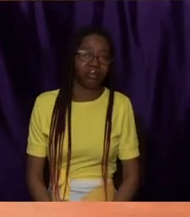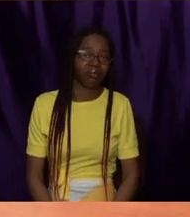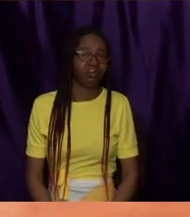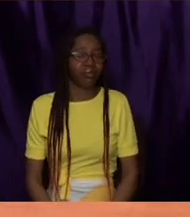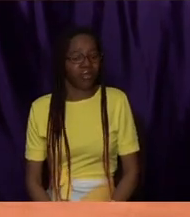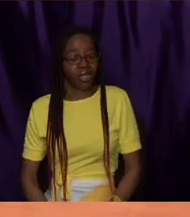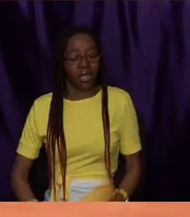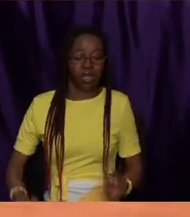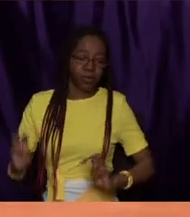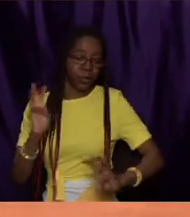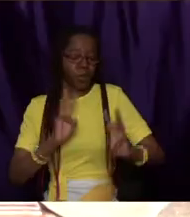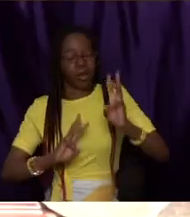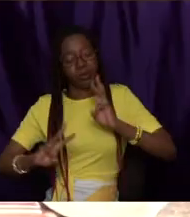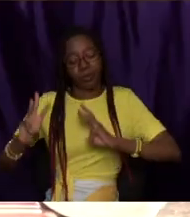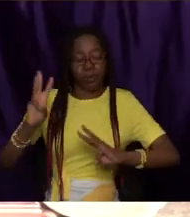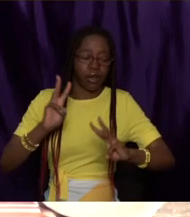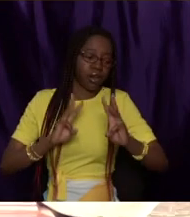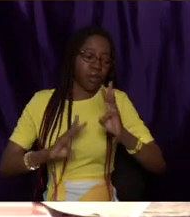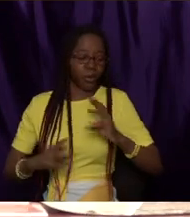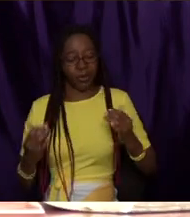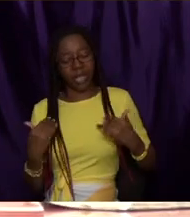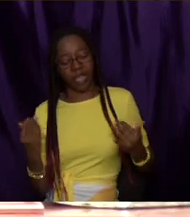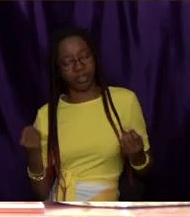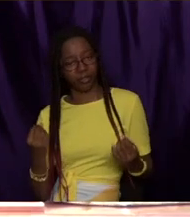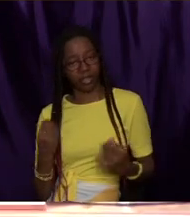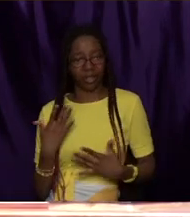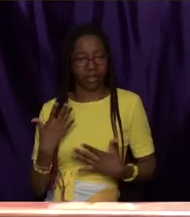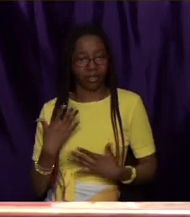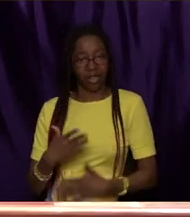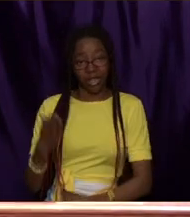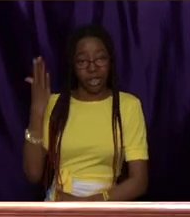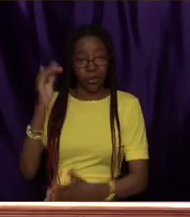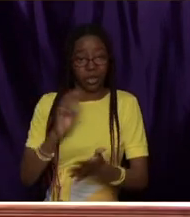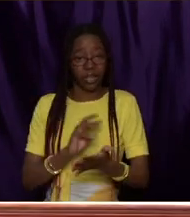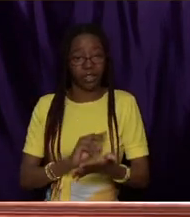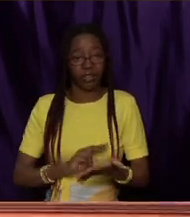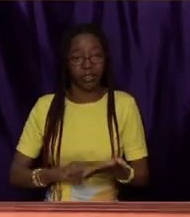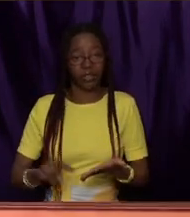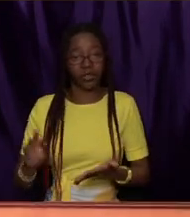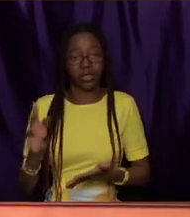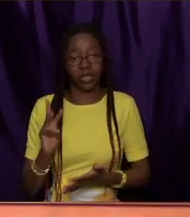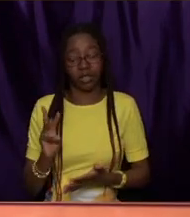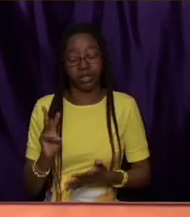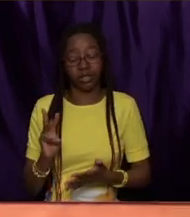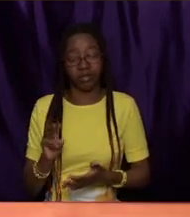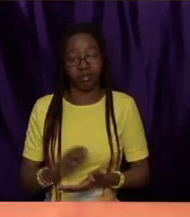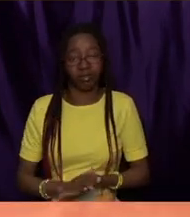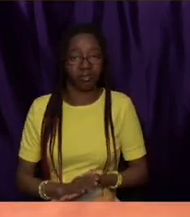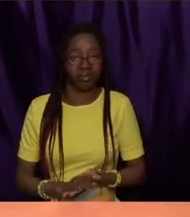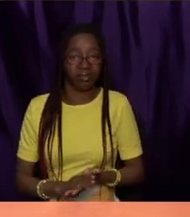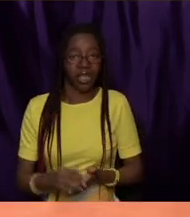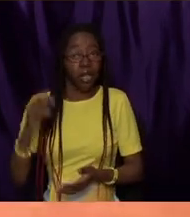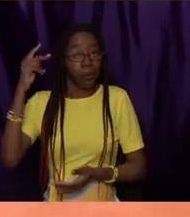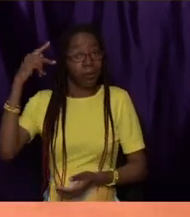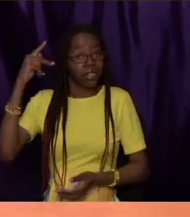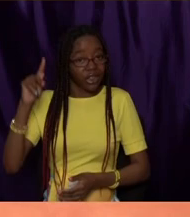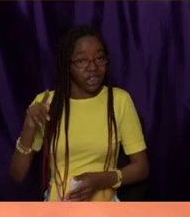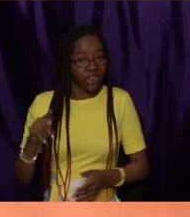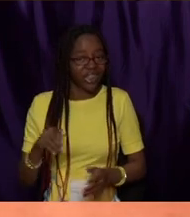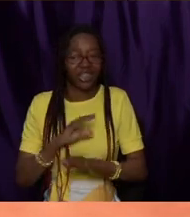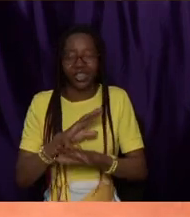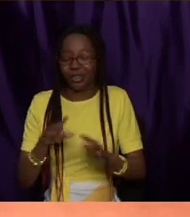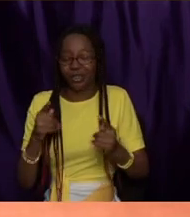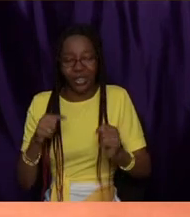Oh, we worry. Tell somebody, we got fear. That's why in verse 6, can I skip around again? Homileticians, don't try this at home.